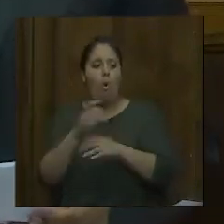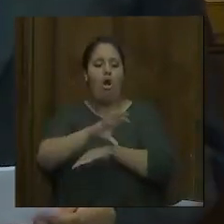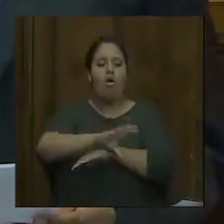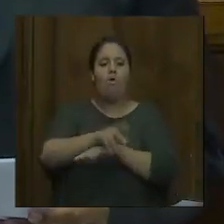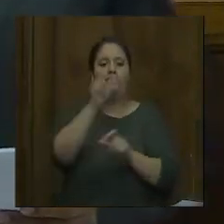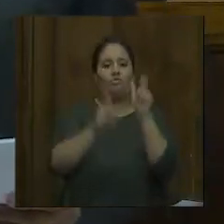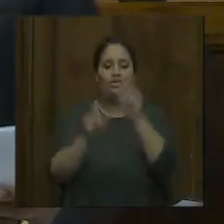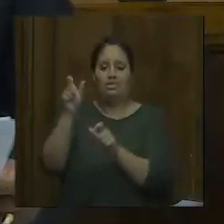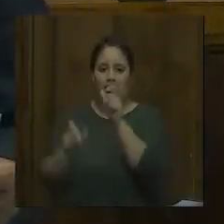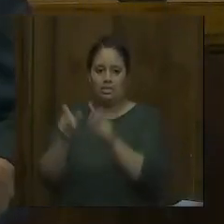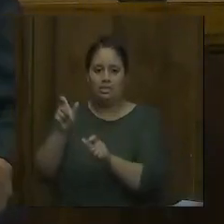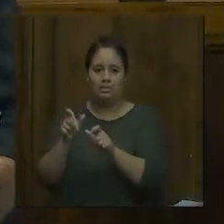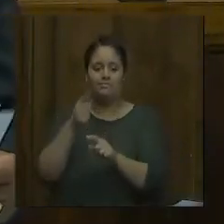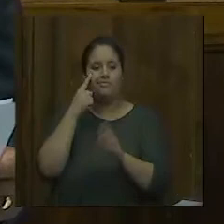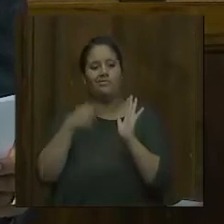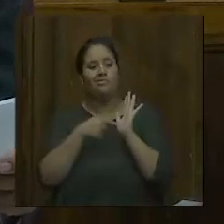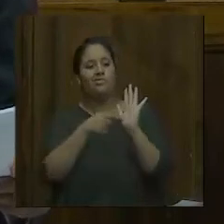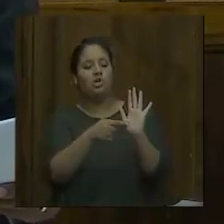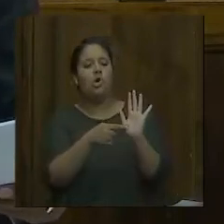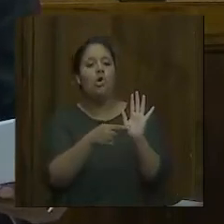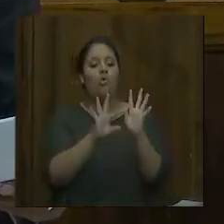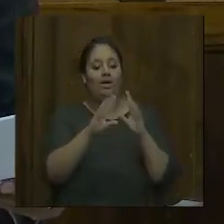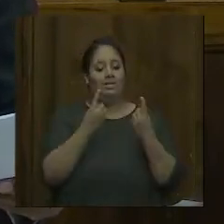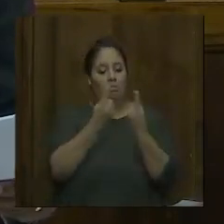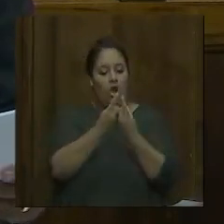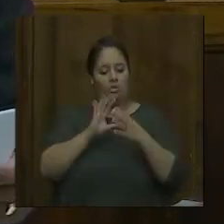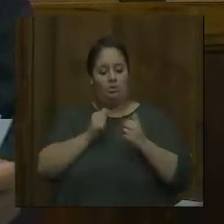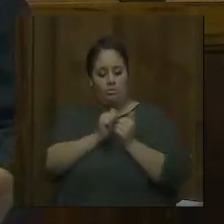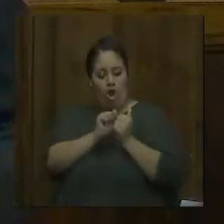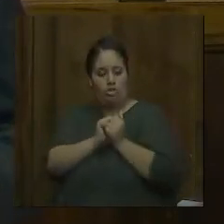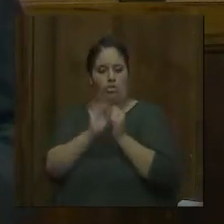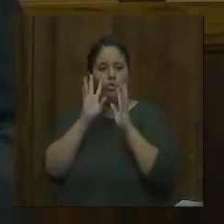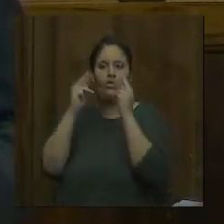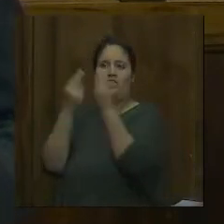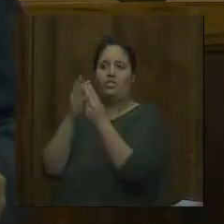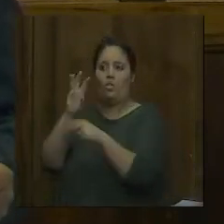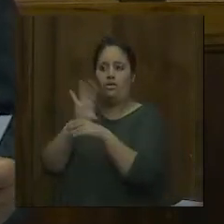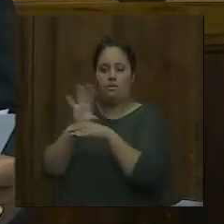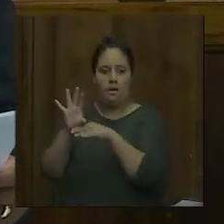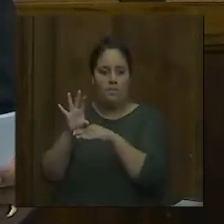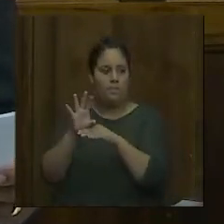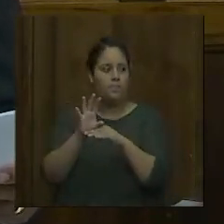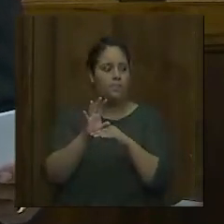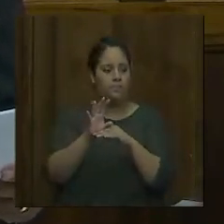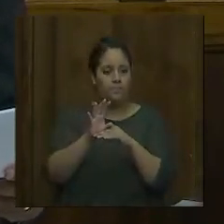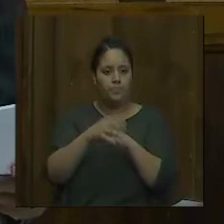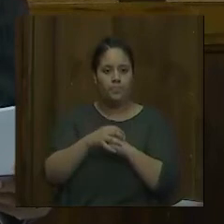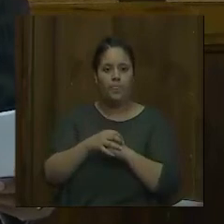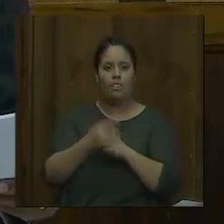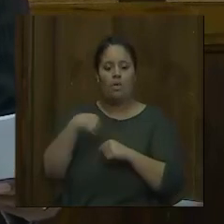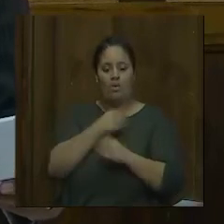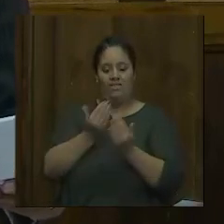residents is further seen as the department's partnership with the University of the Western Cape